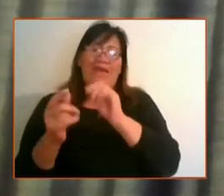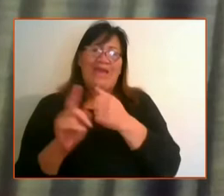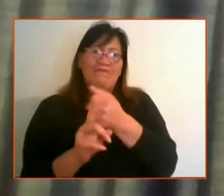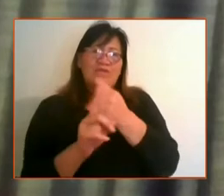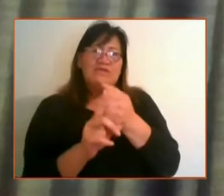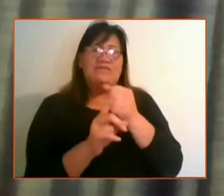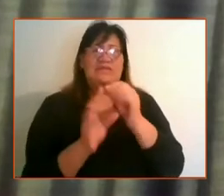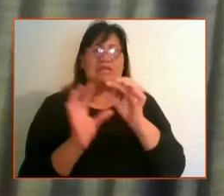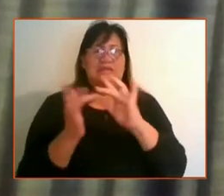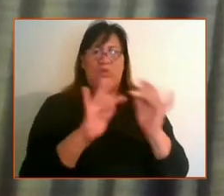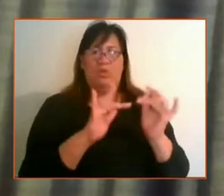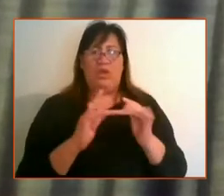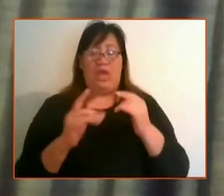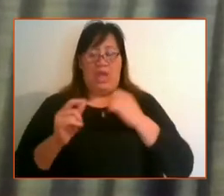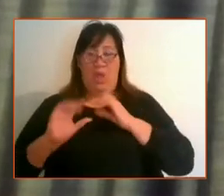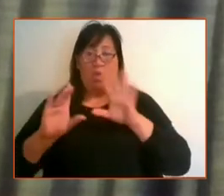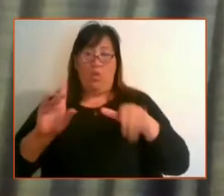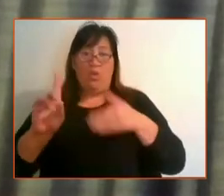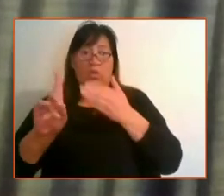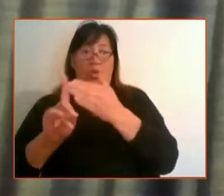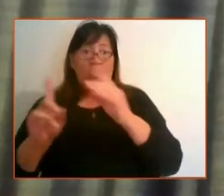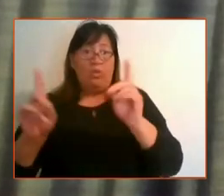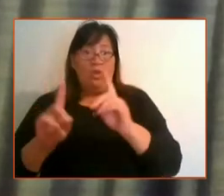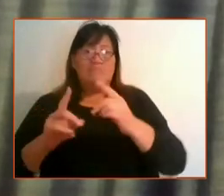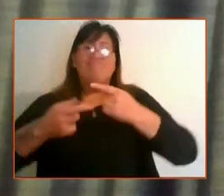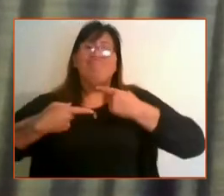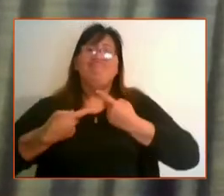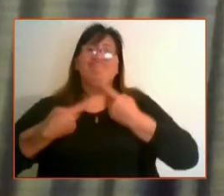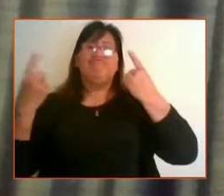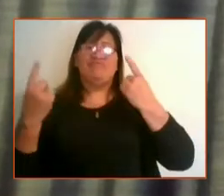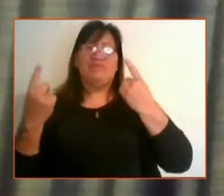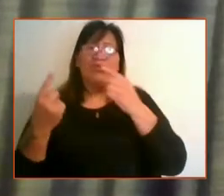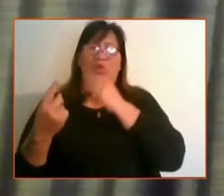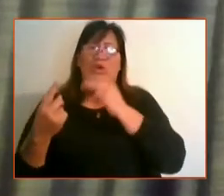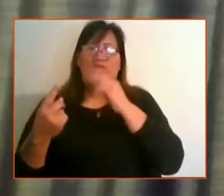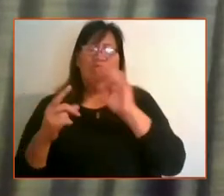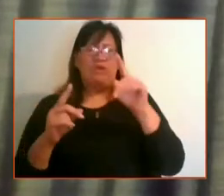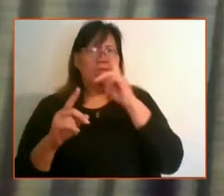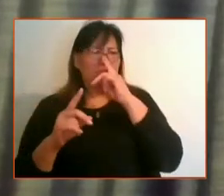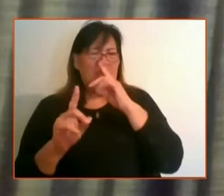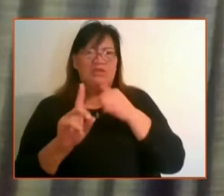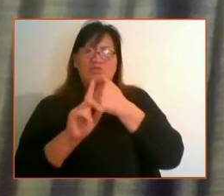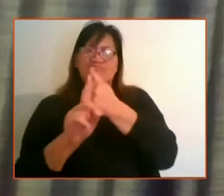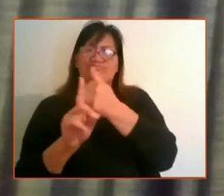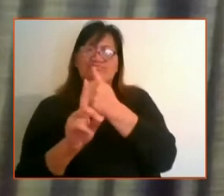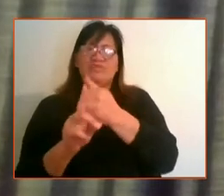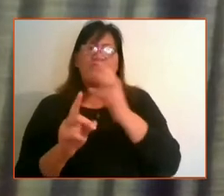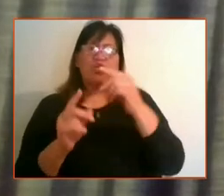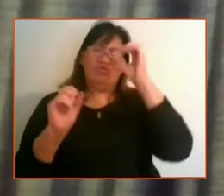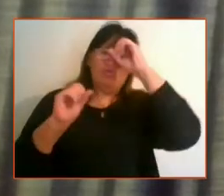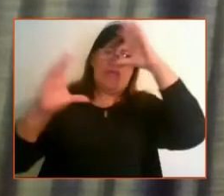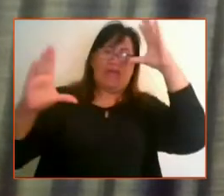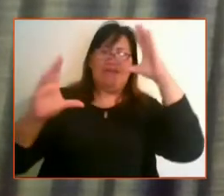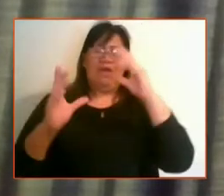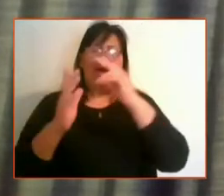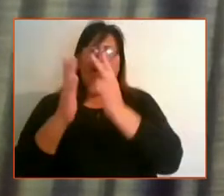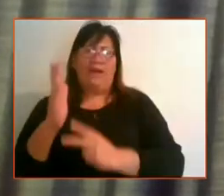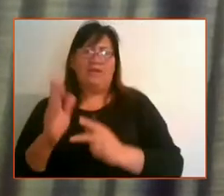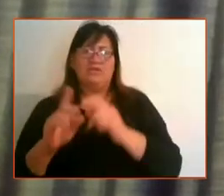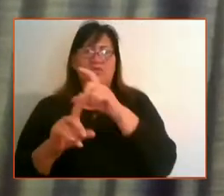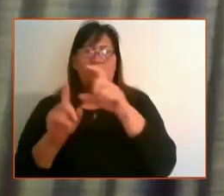It's our collective goal to amplify the voices that champion the value and impact of creativity, arts and culture in our